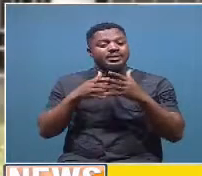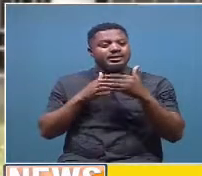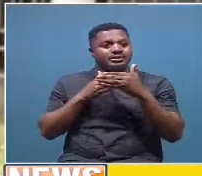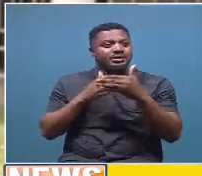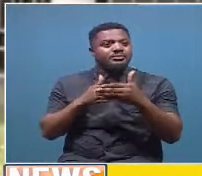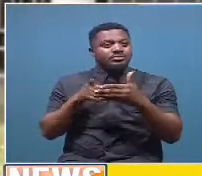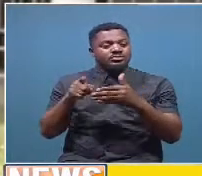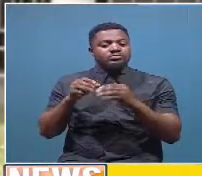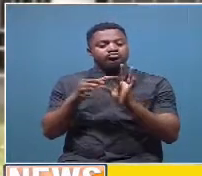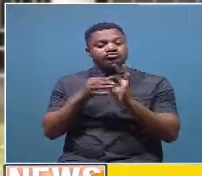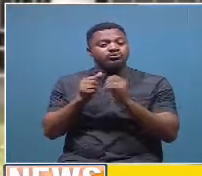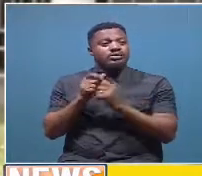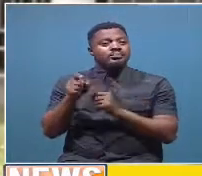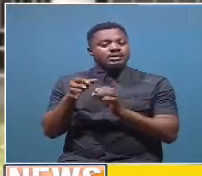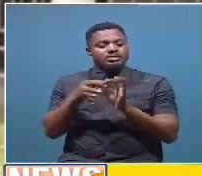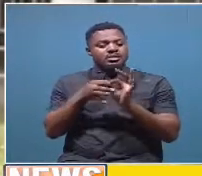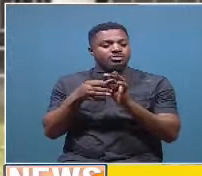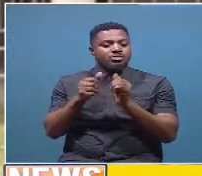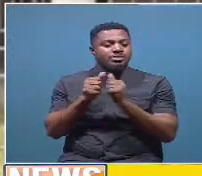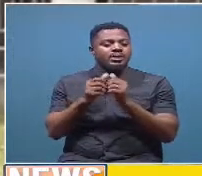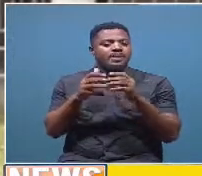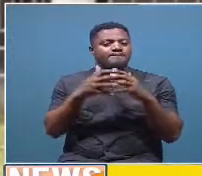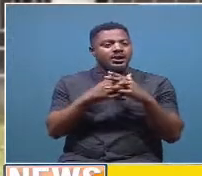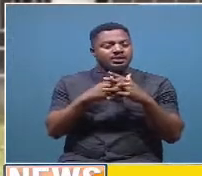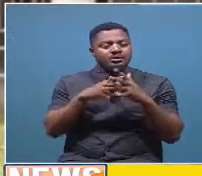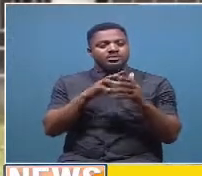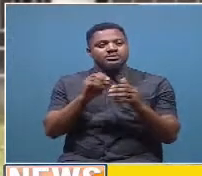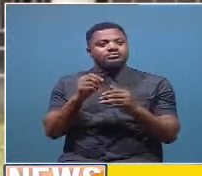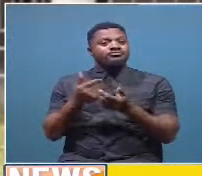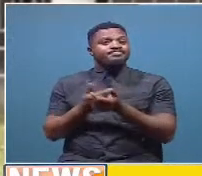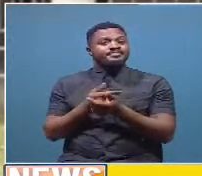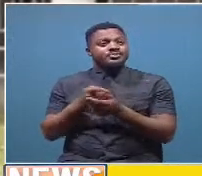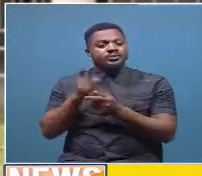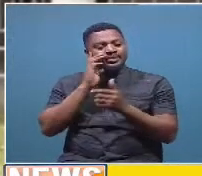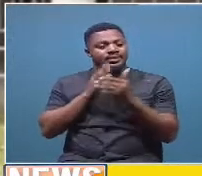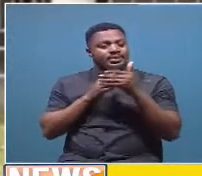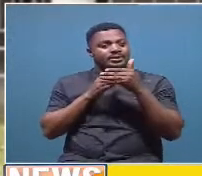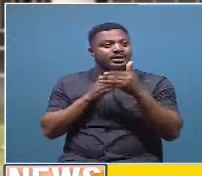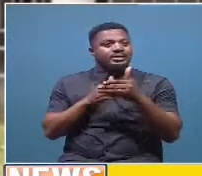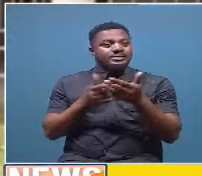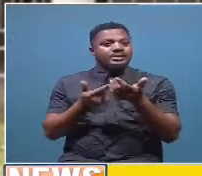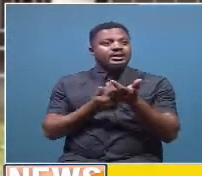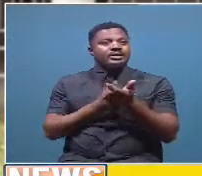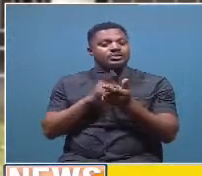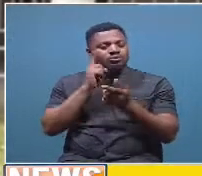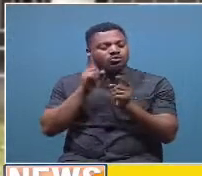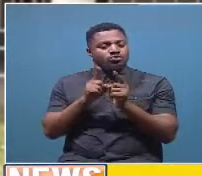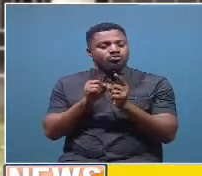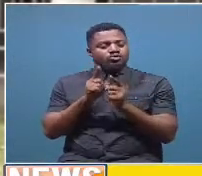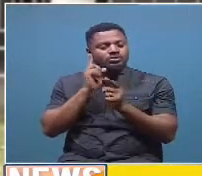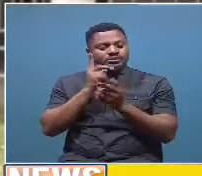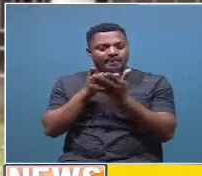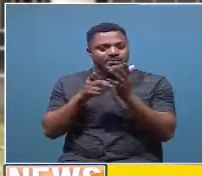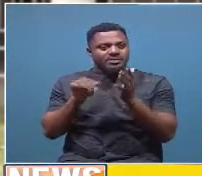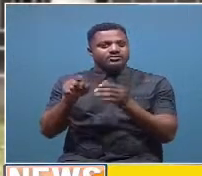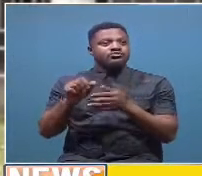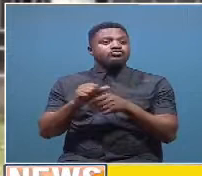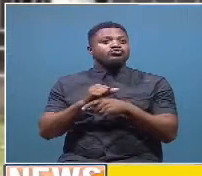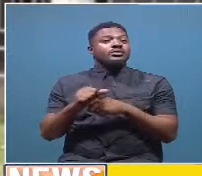be collaborating with them. It's a collaborative exercise that we are doing. So the Americans will be leading, and the Ghanaian instructors will be part of the